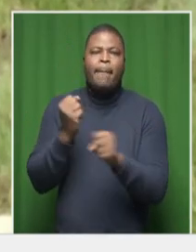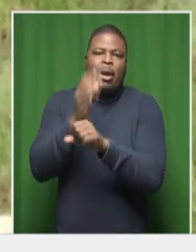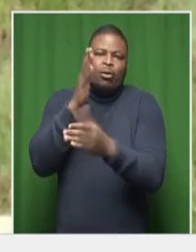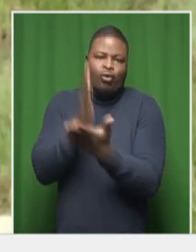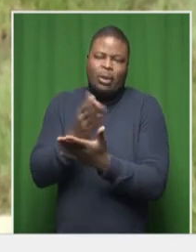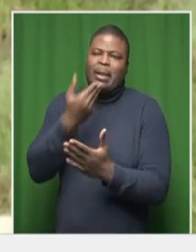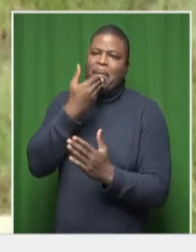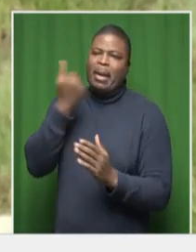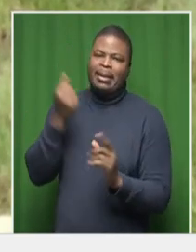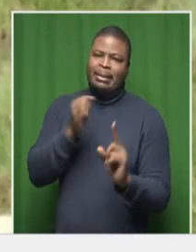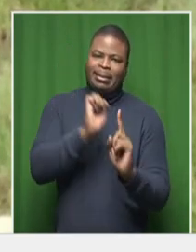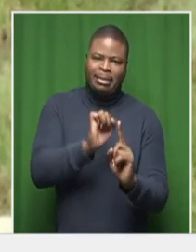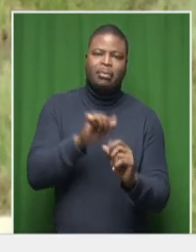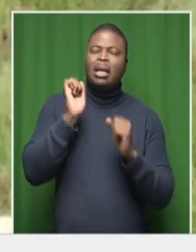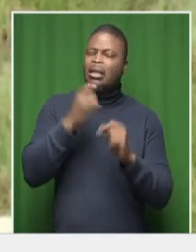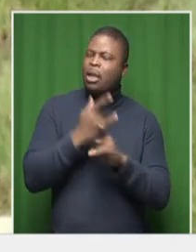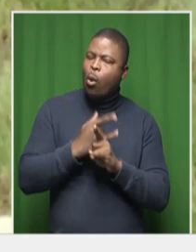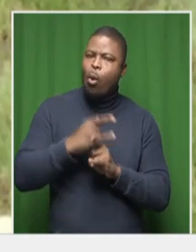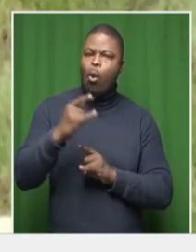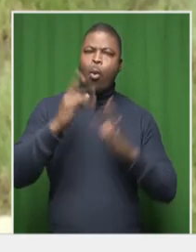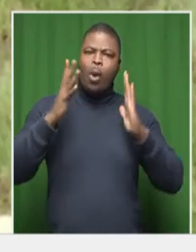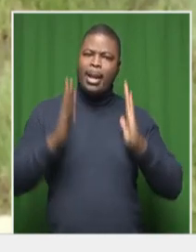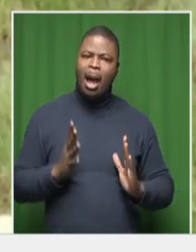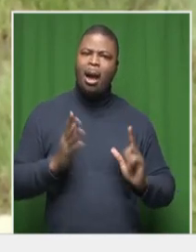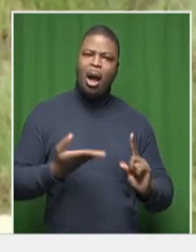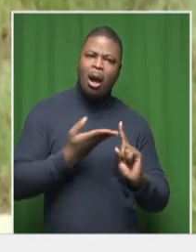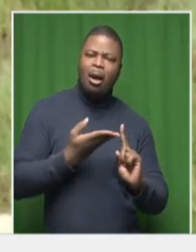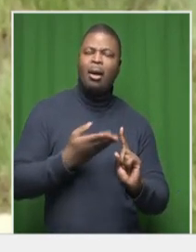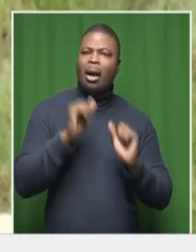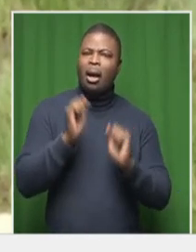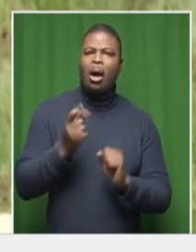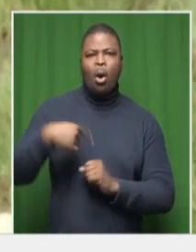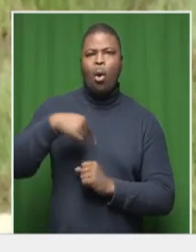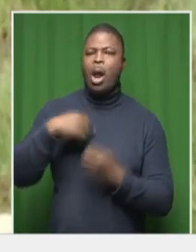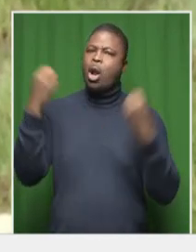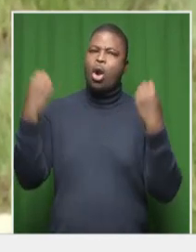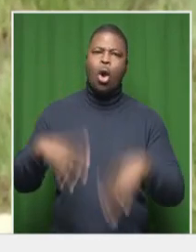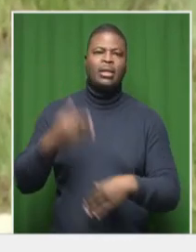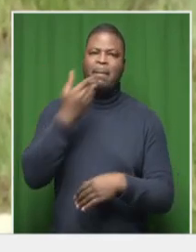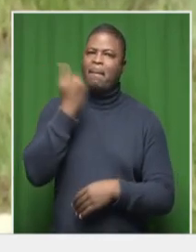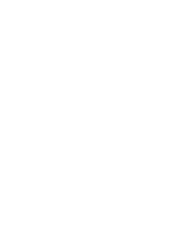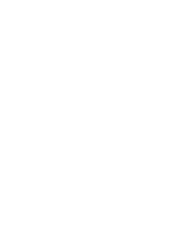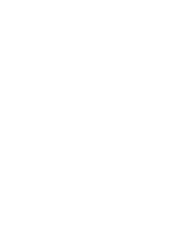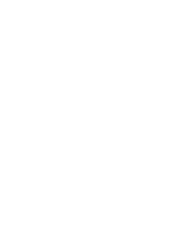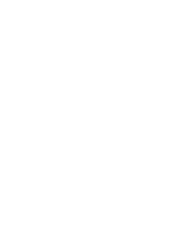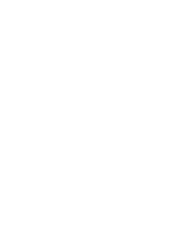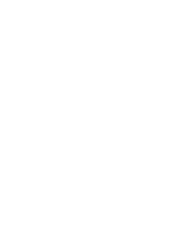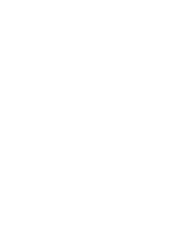He's the winner, and we lost a great man indeed.